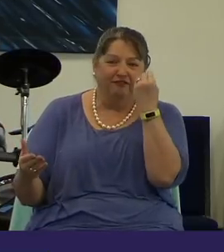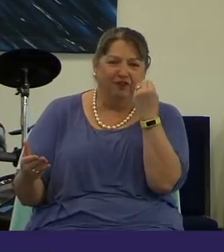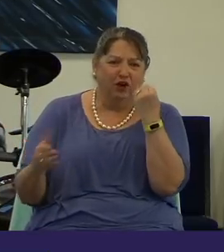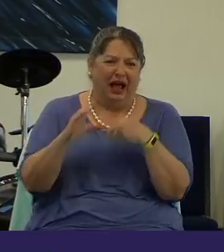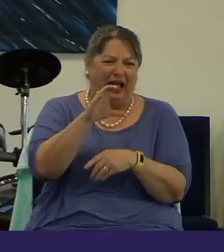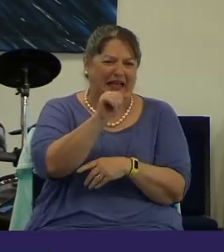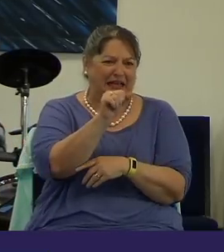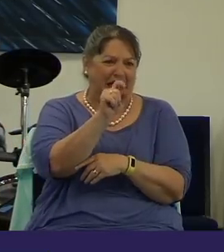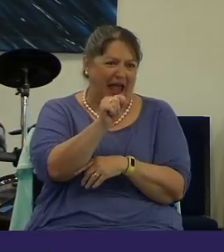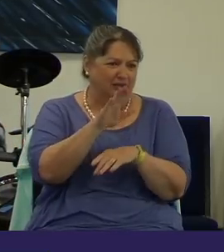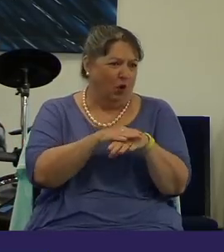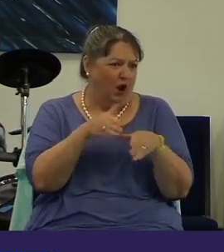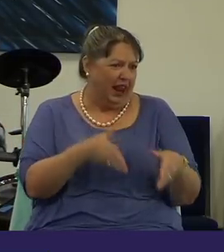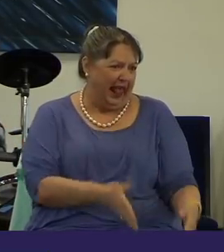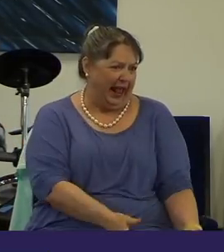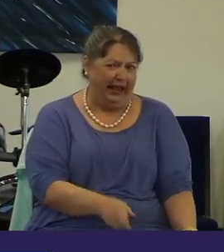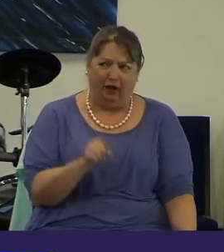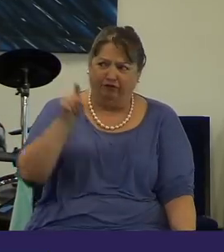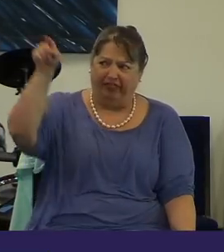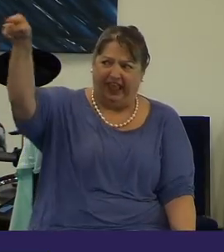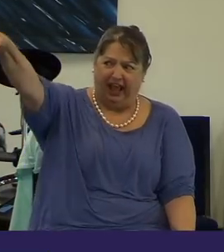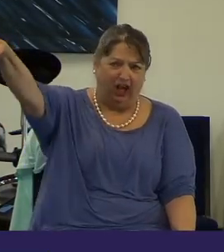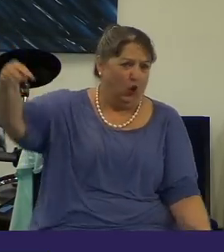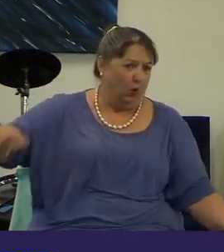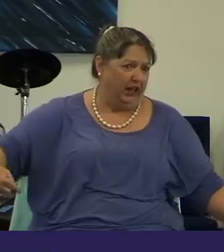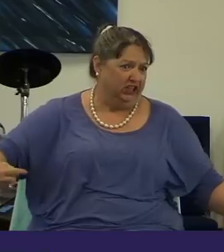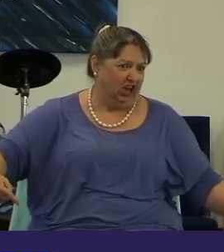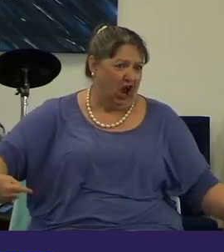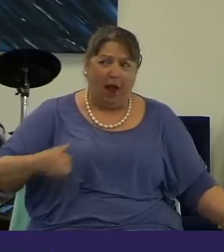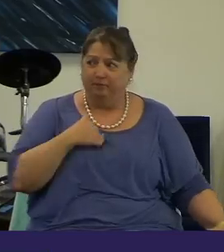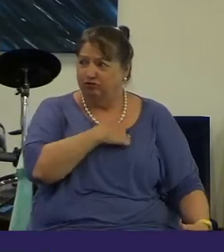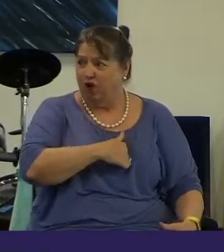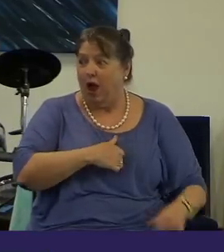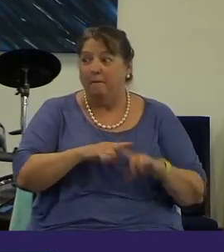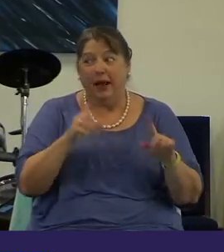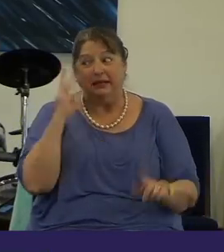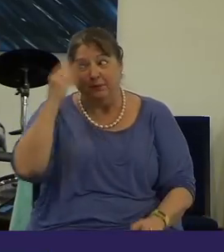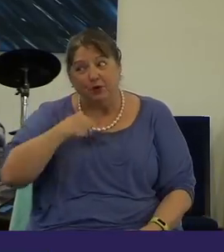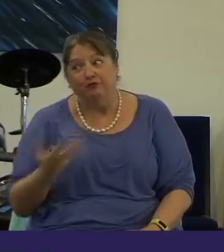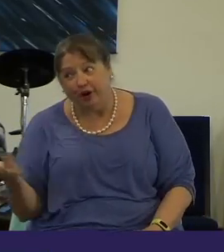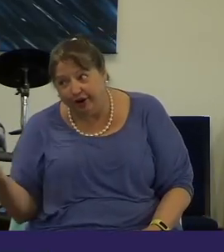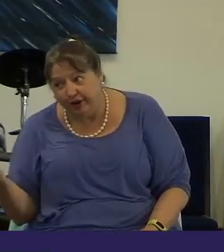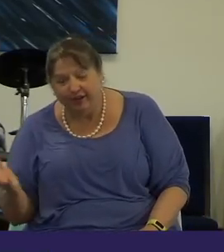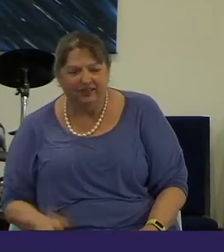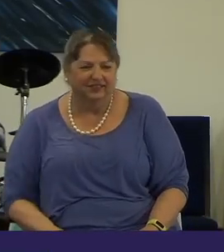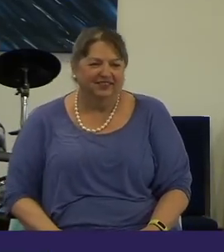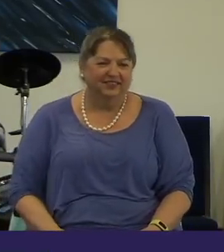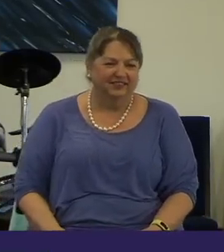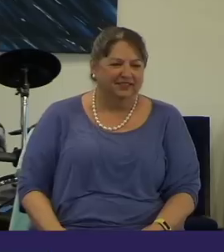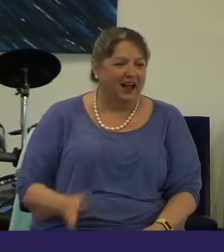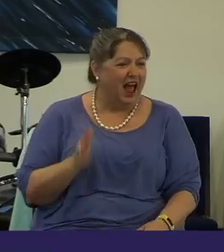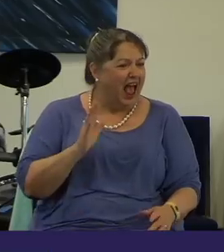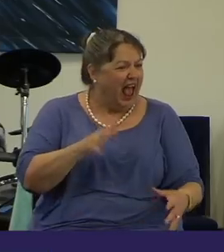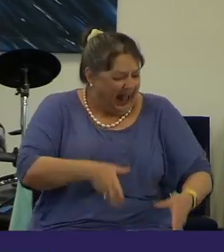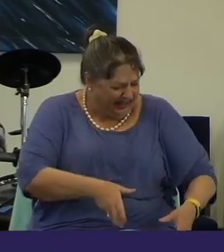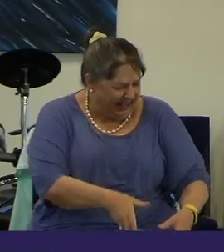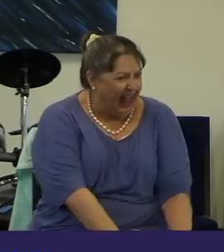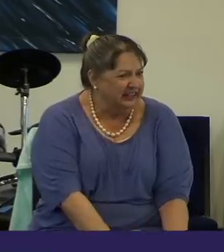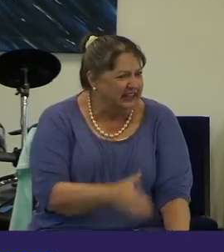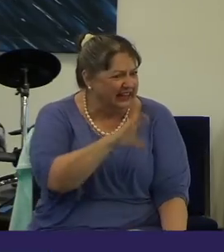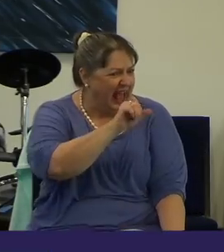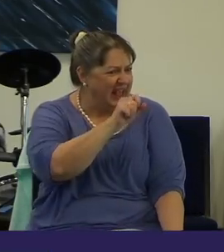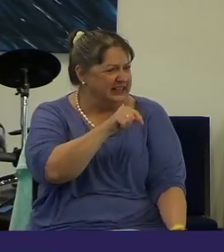leg. I mean, I'm sorry you have a cast, but it is beautiful. It has flowers and it's